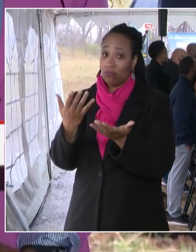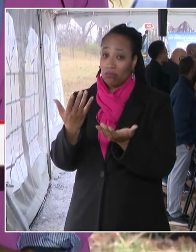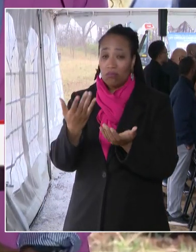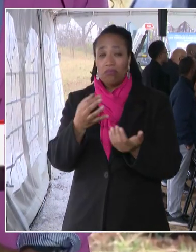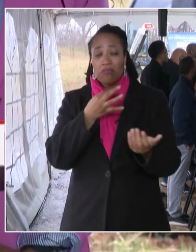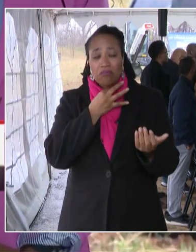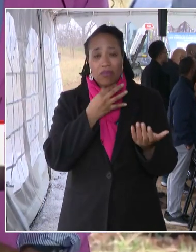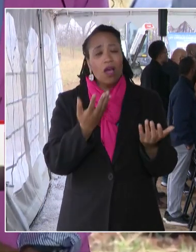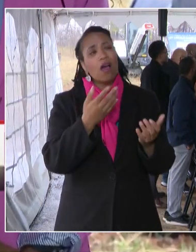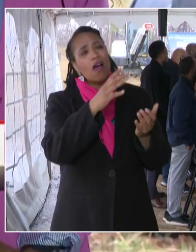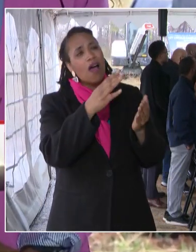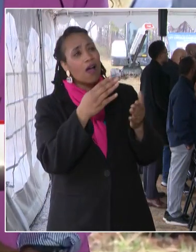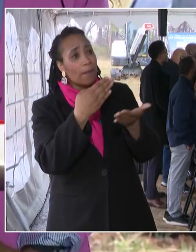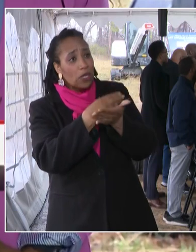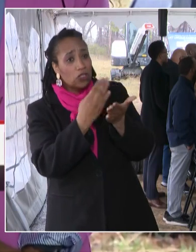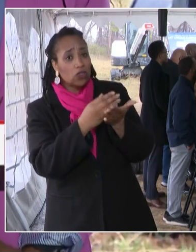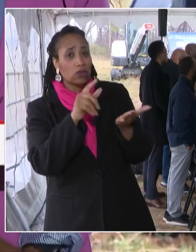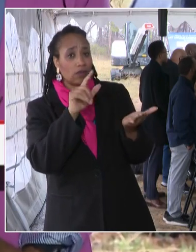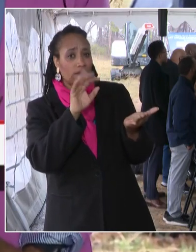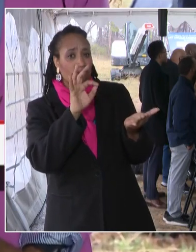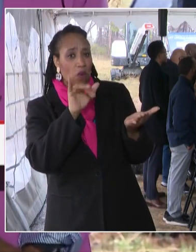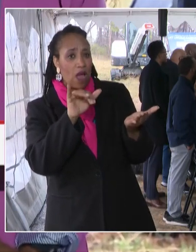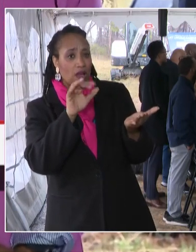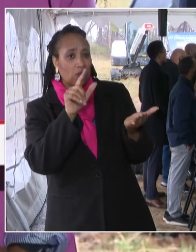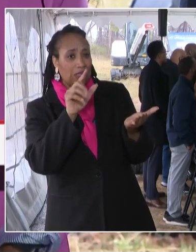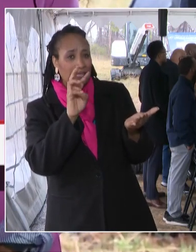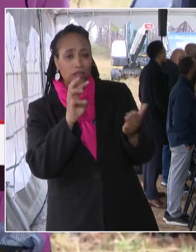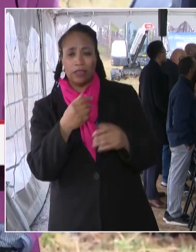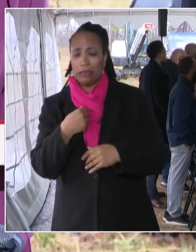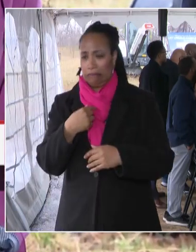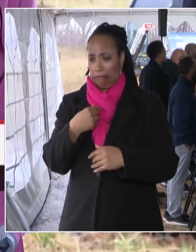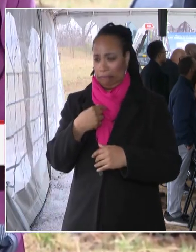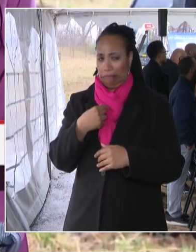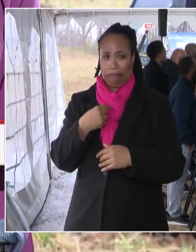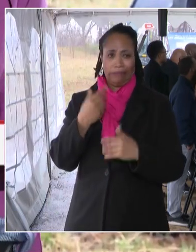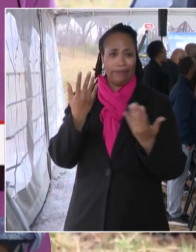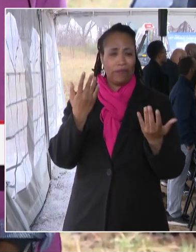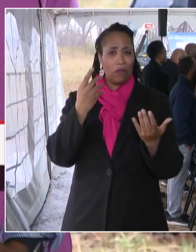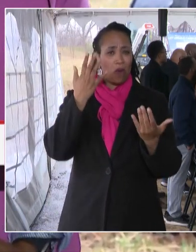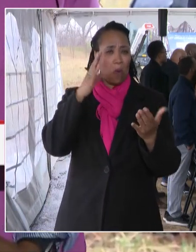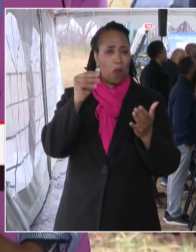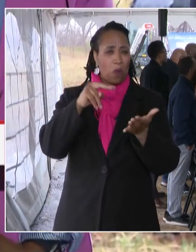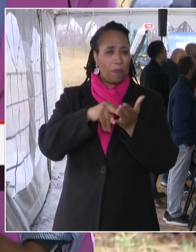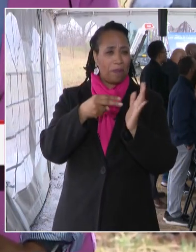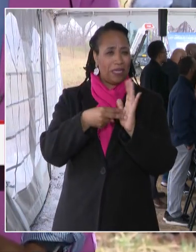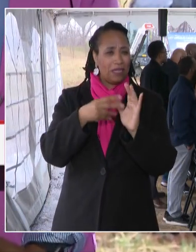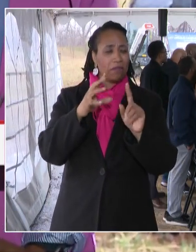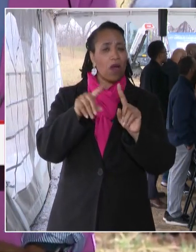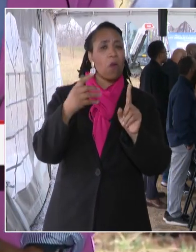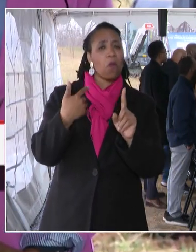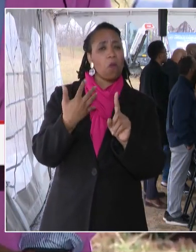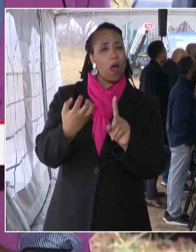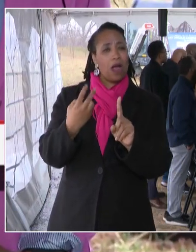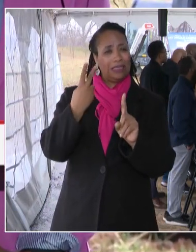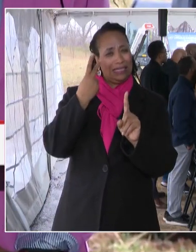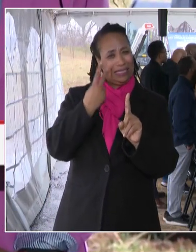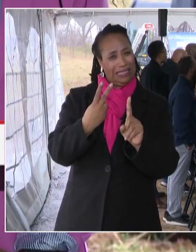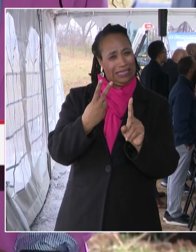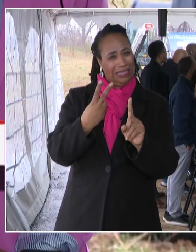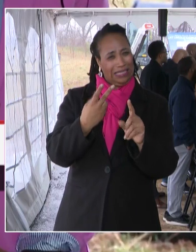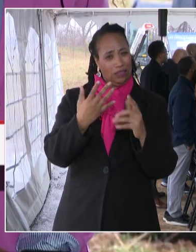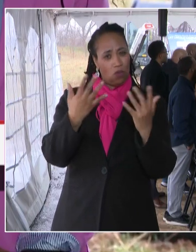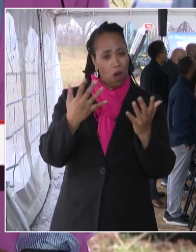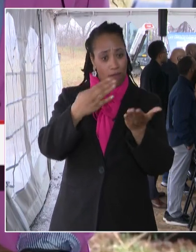not sure what that means exactly, but we do need the CR resolved. And at